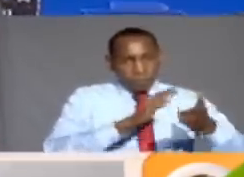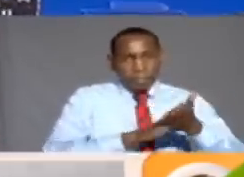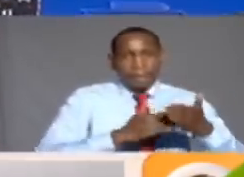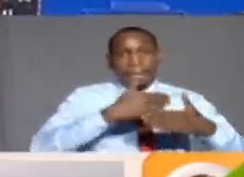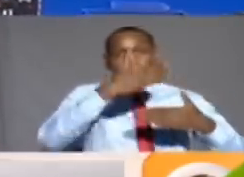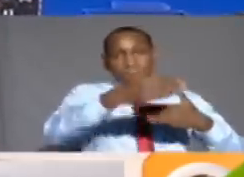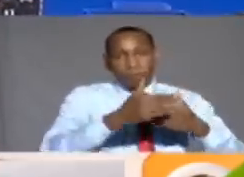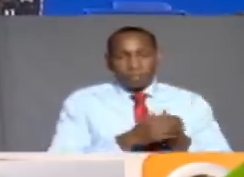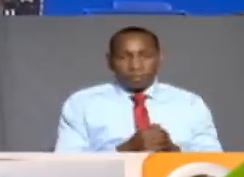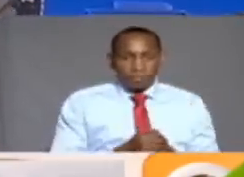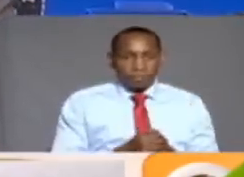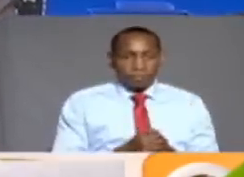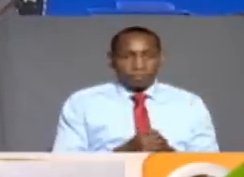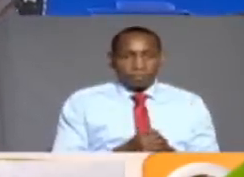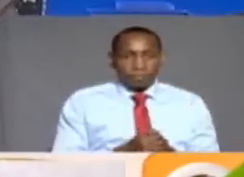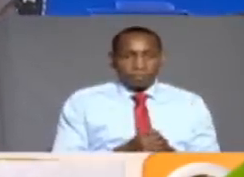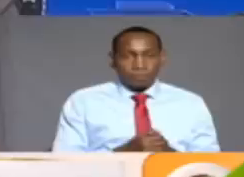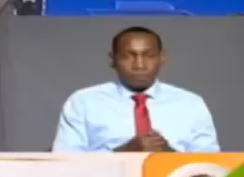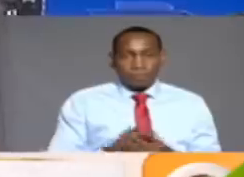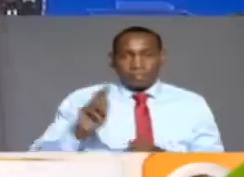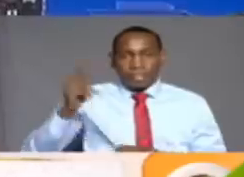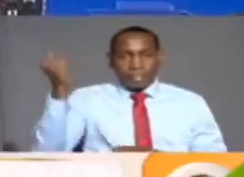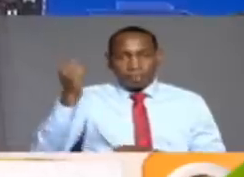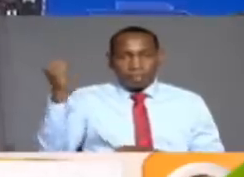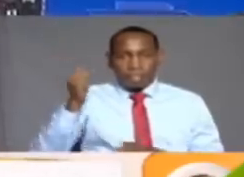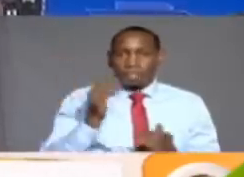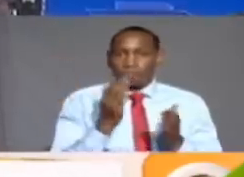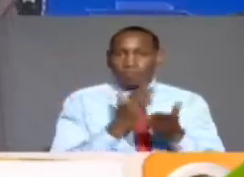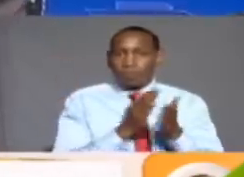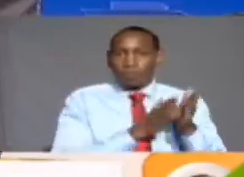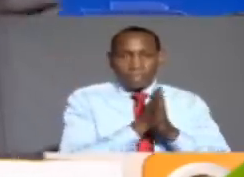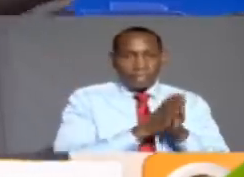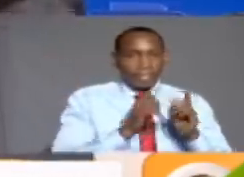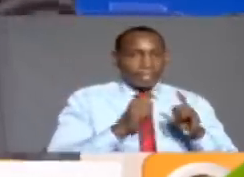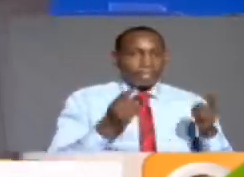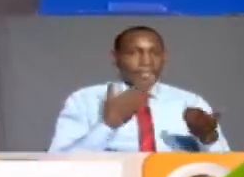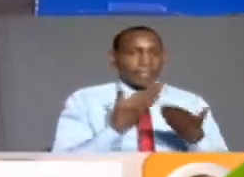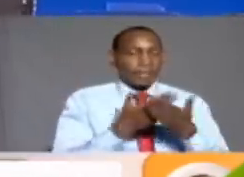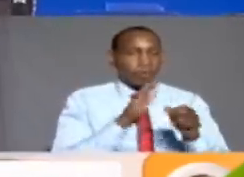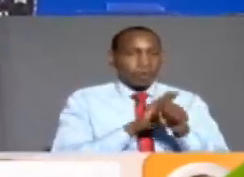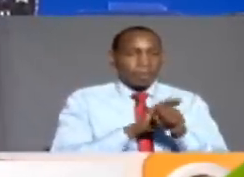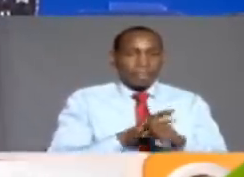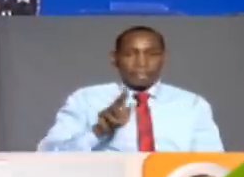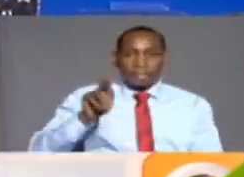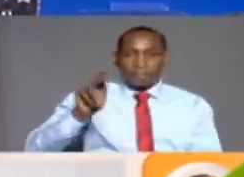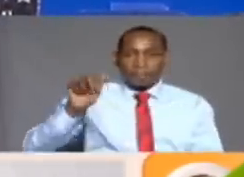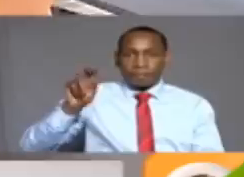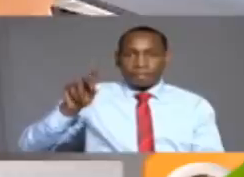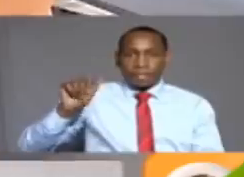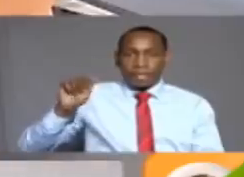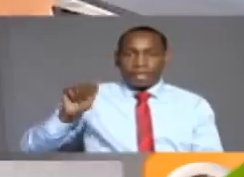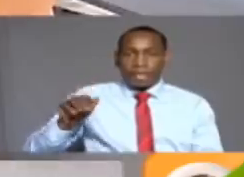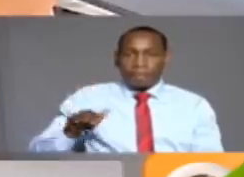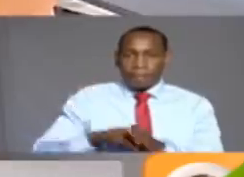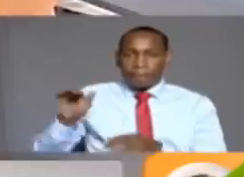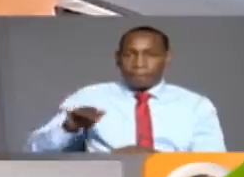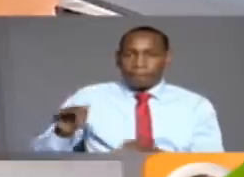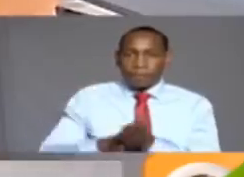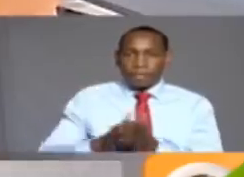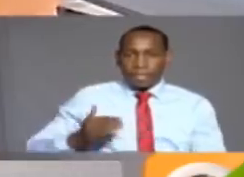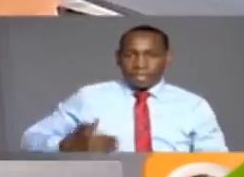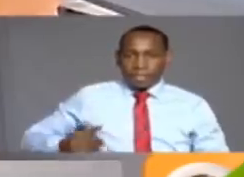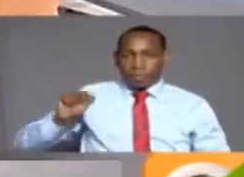to come. A lot still to happen in Kenya's politics, but it's only getting interesting. But thank you so much. Kandara MP, Alice Wahome, Katundu South's Moses